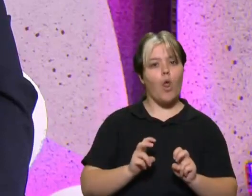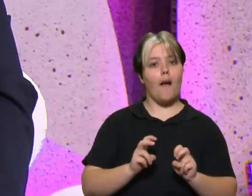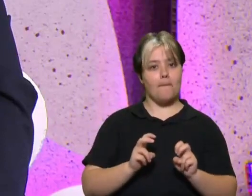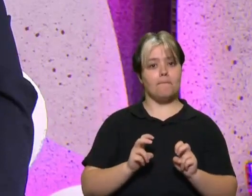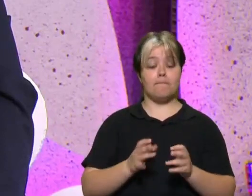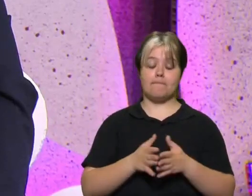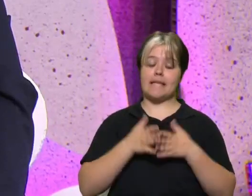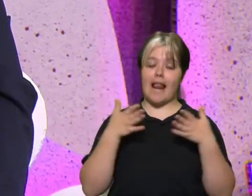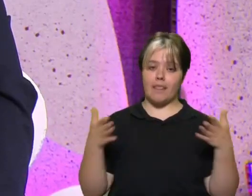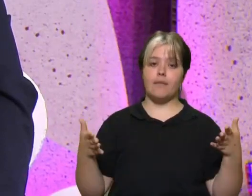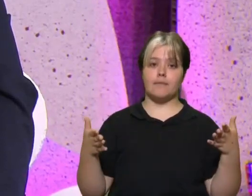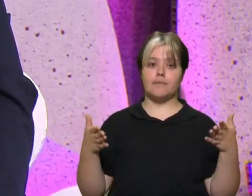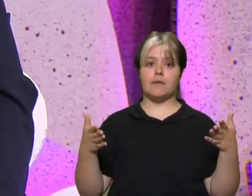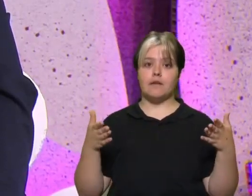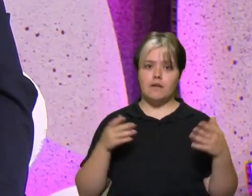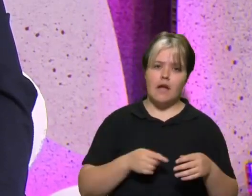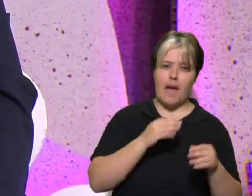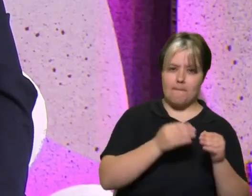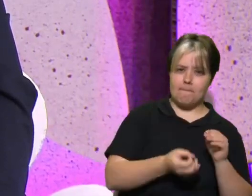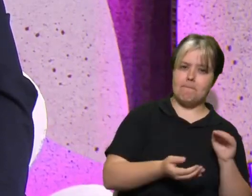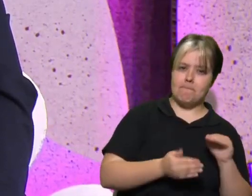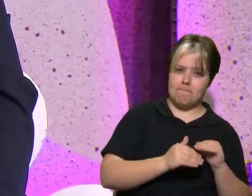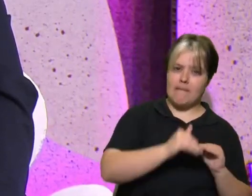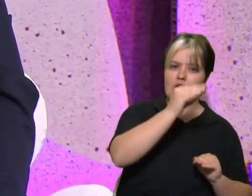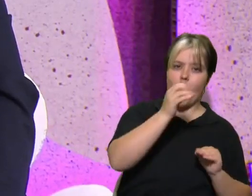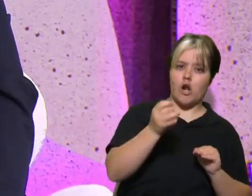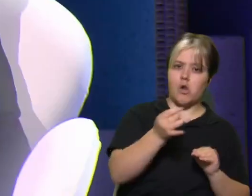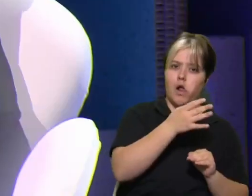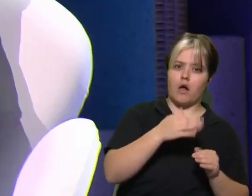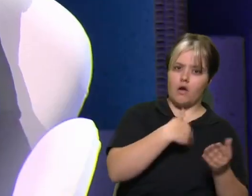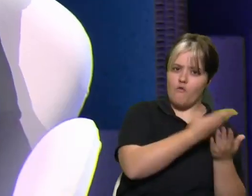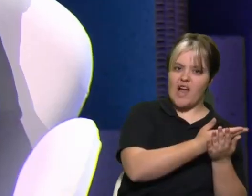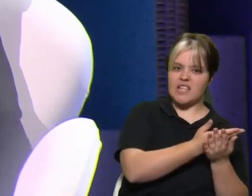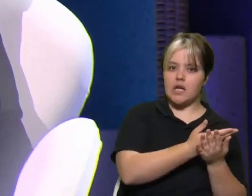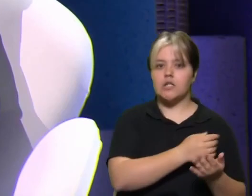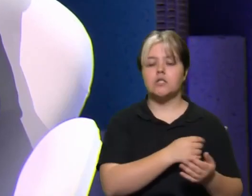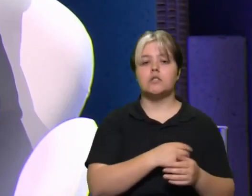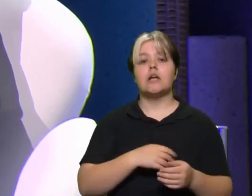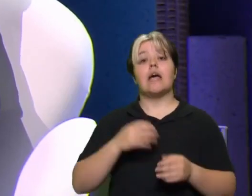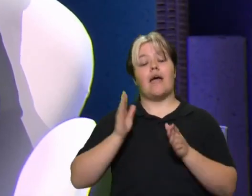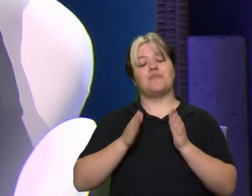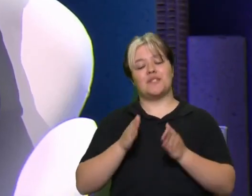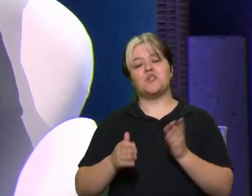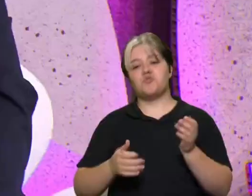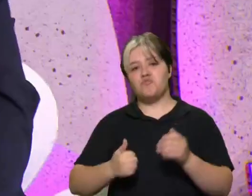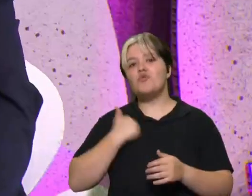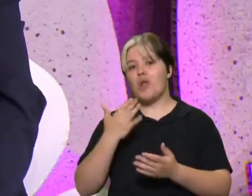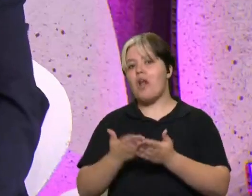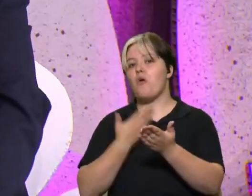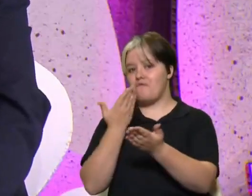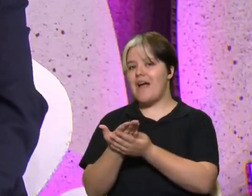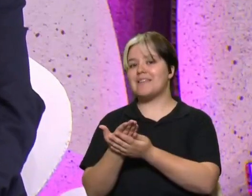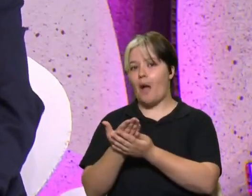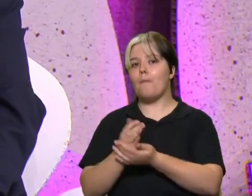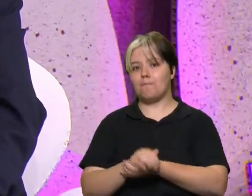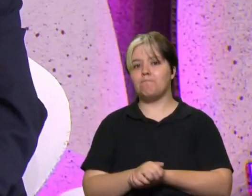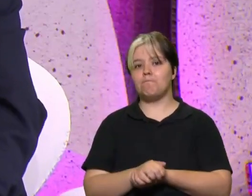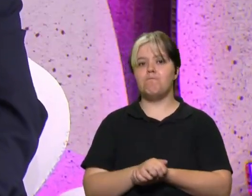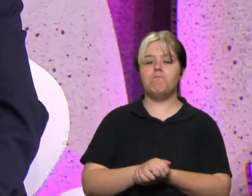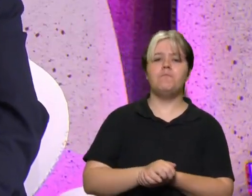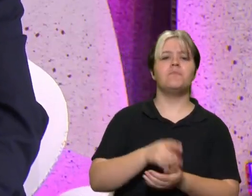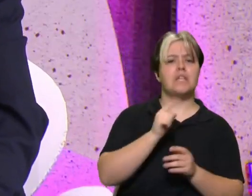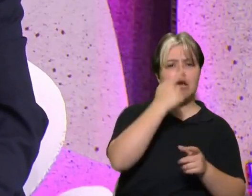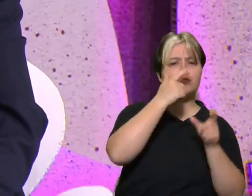demand is big. It's huge. It's huge. It's more than supply, and we need to improve